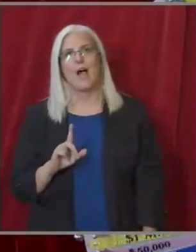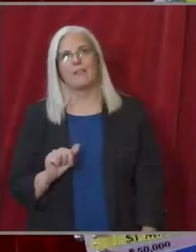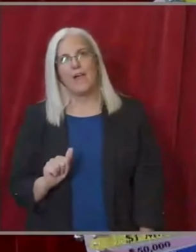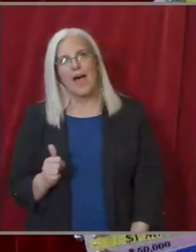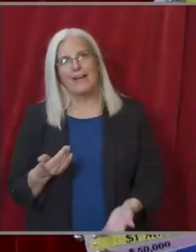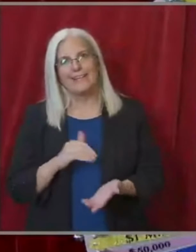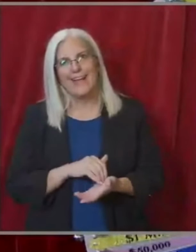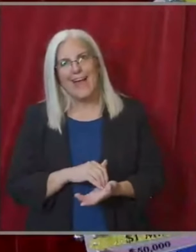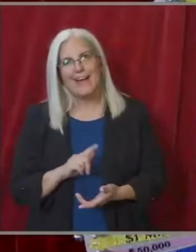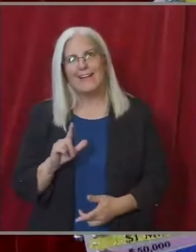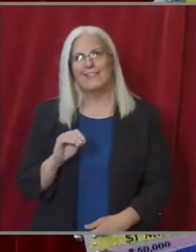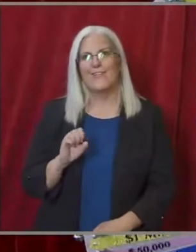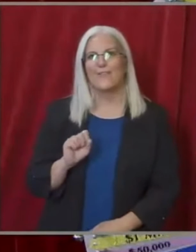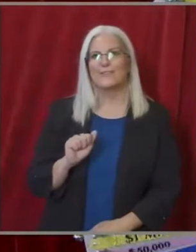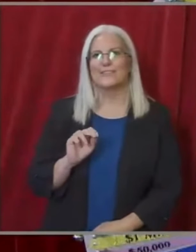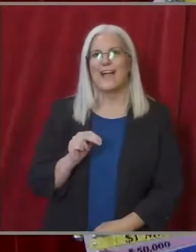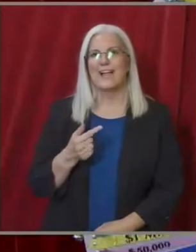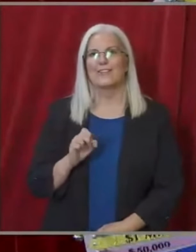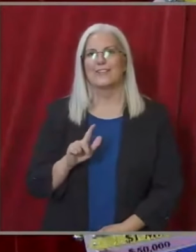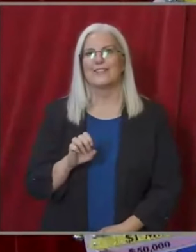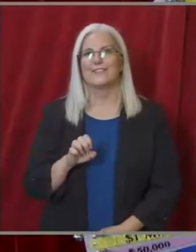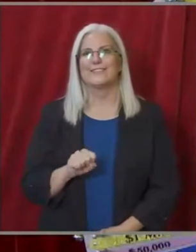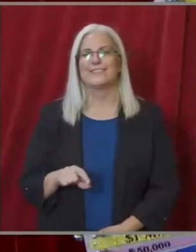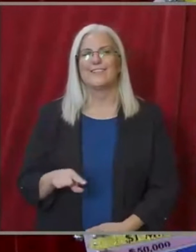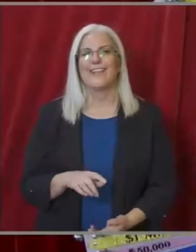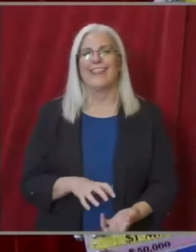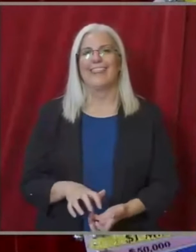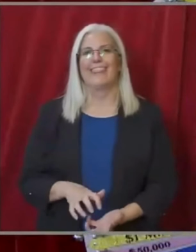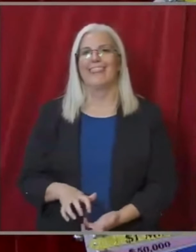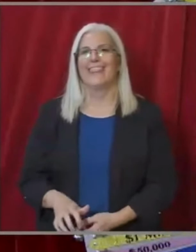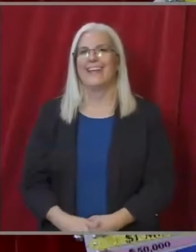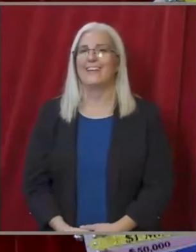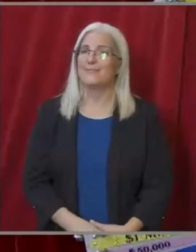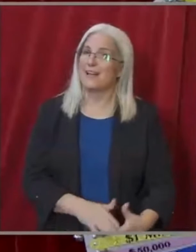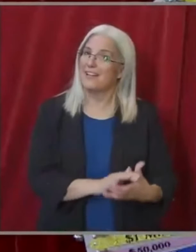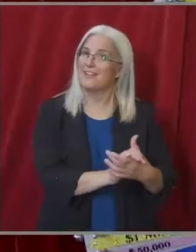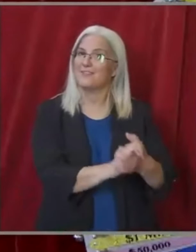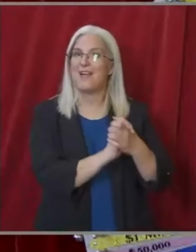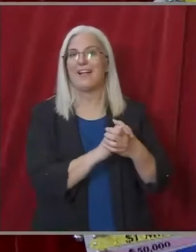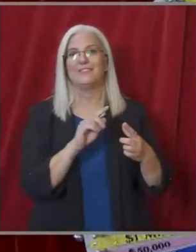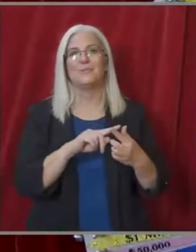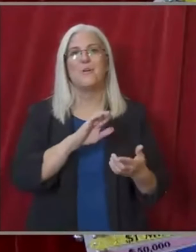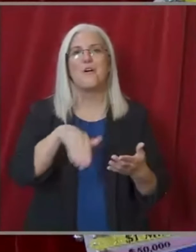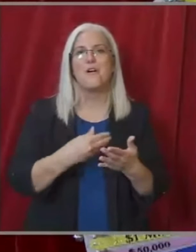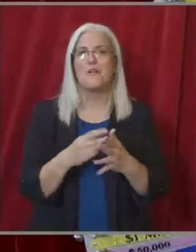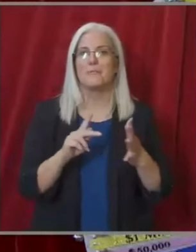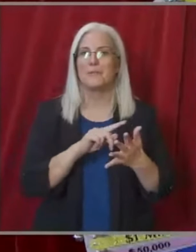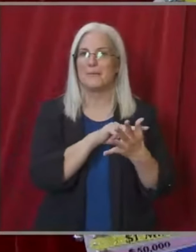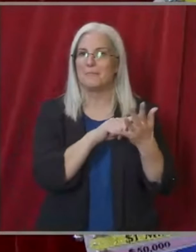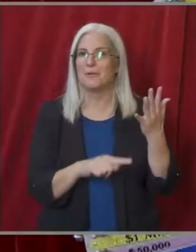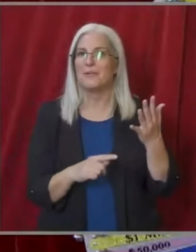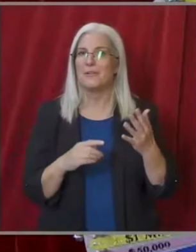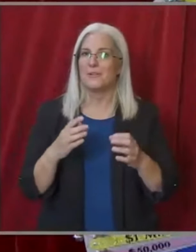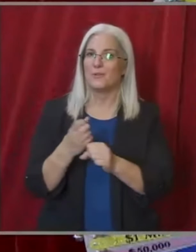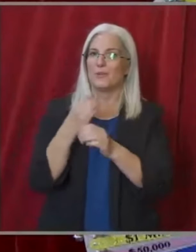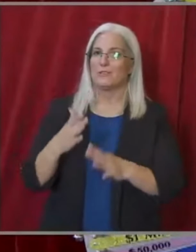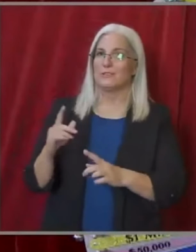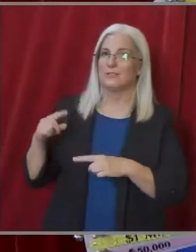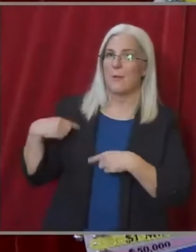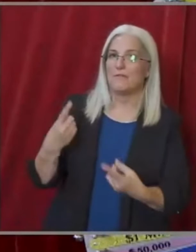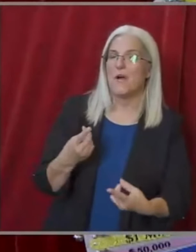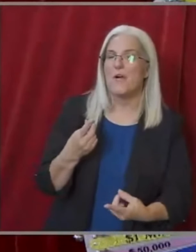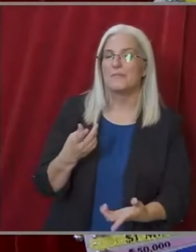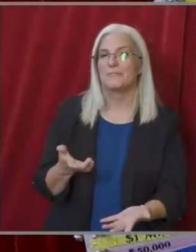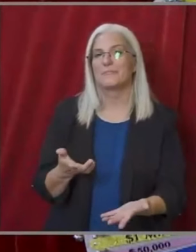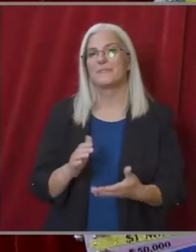Angeles! All right. Well, congratulations to all the soon-to-be-discovered winners. Again,